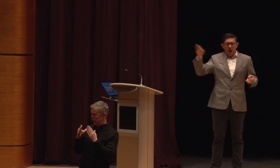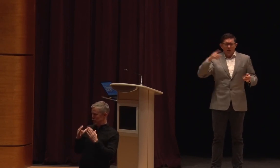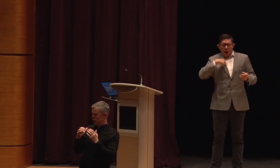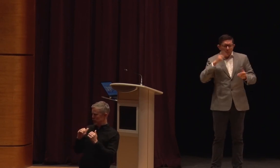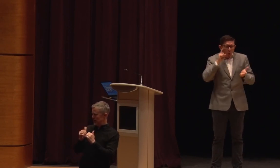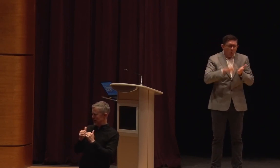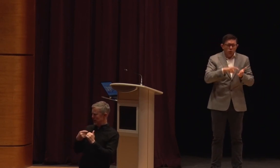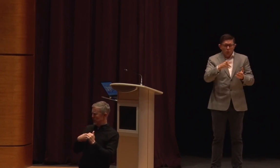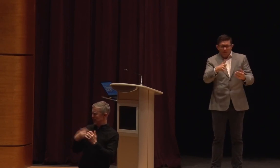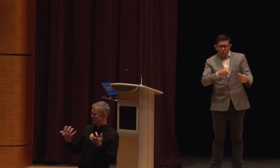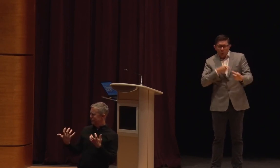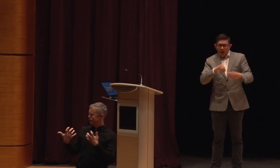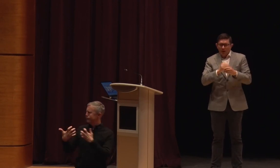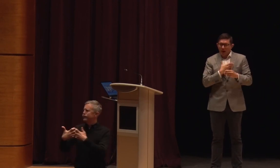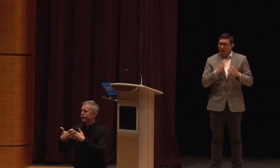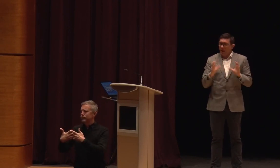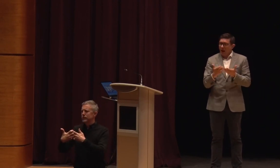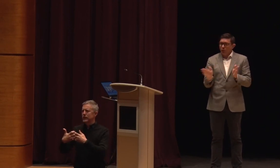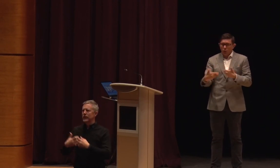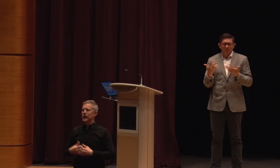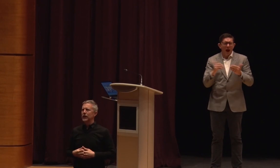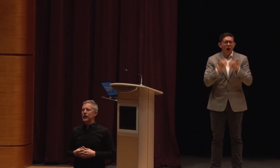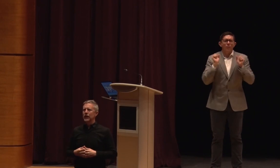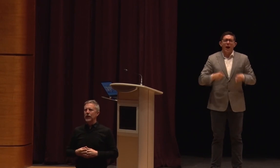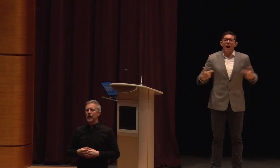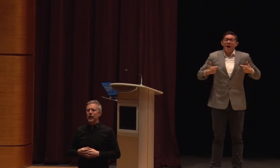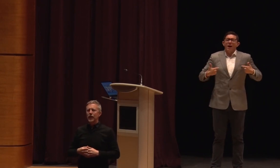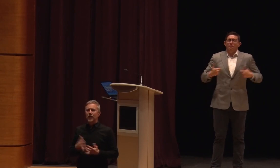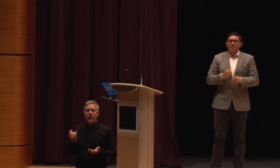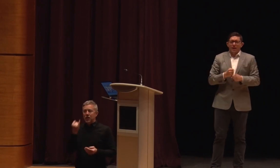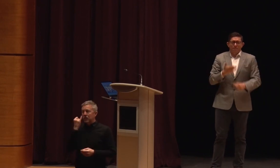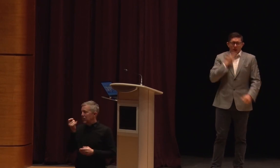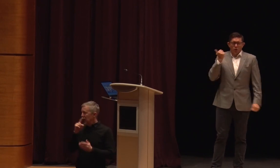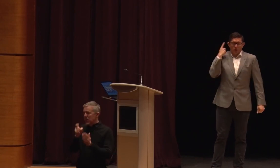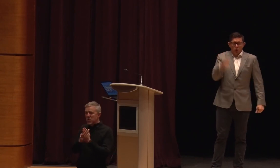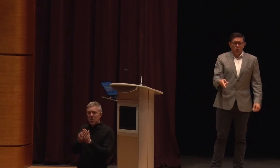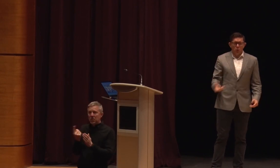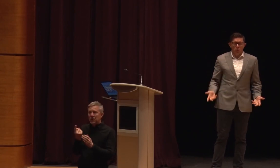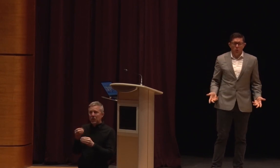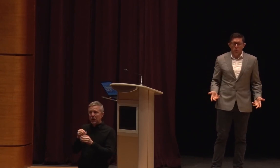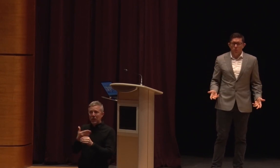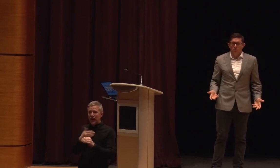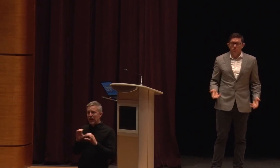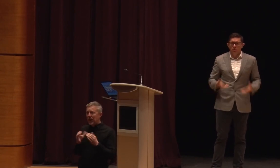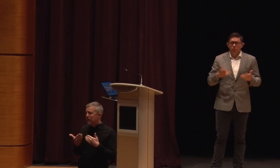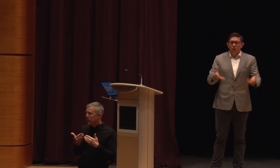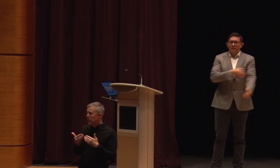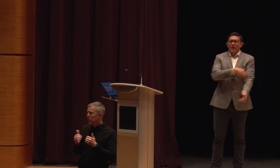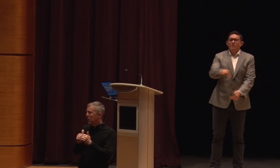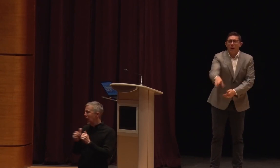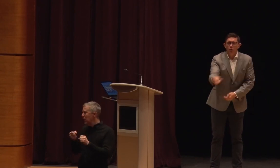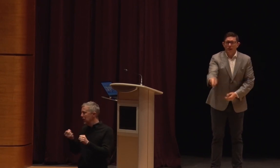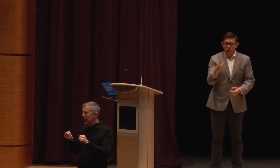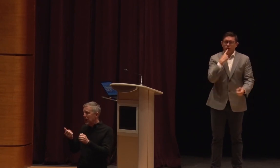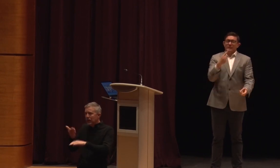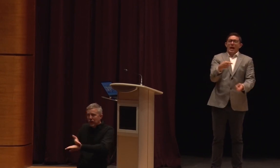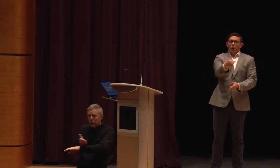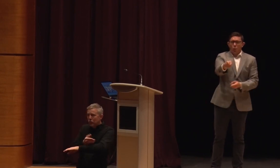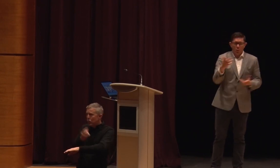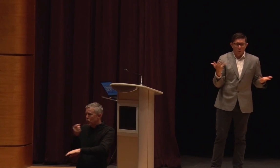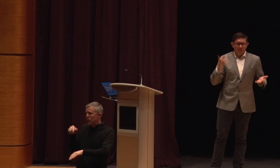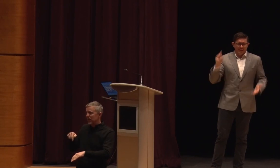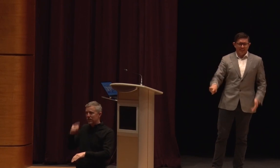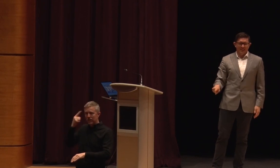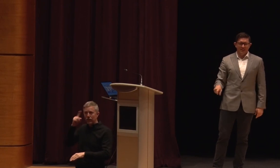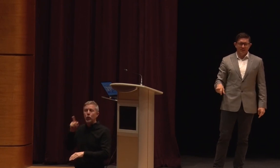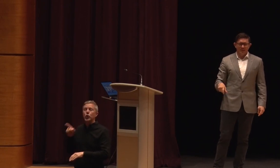about me as a teacher. Hi, I noticed that you're struggling in my classroom. How can I make it better for you? You know, just